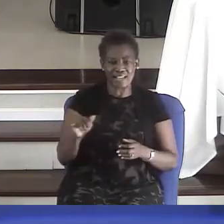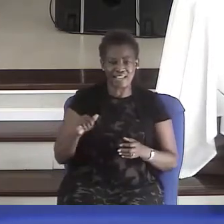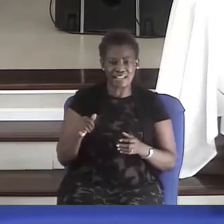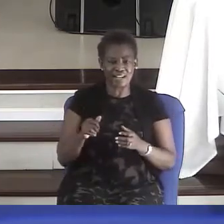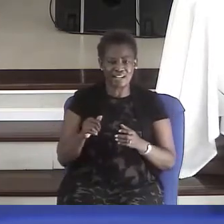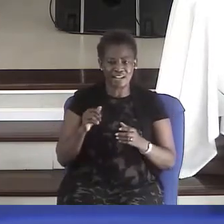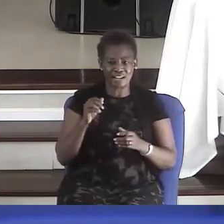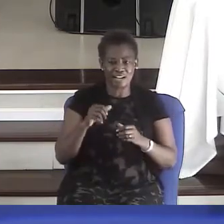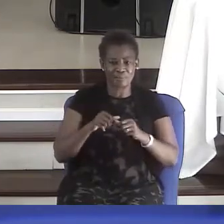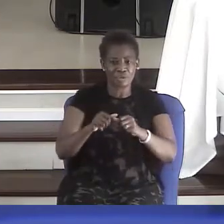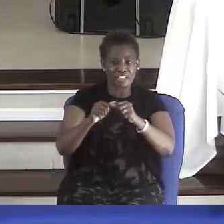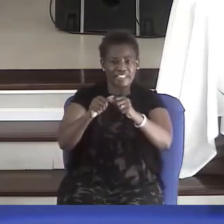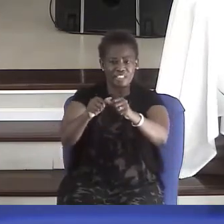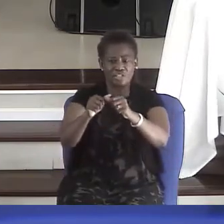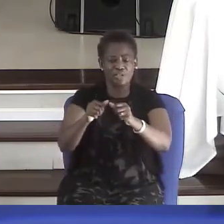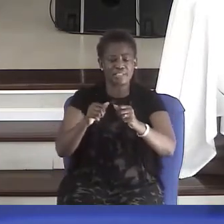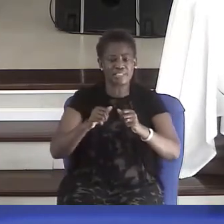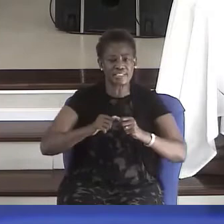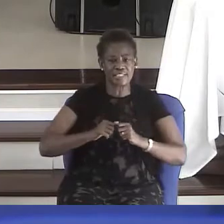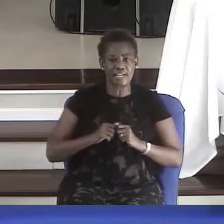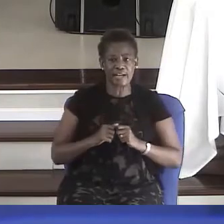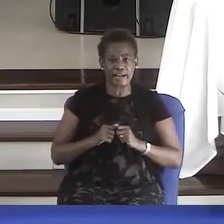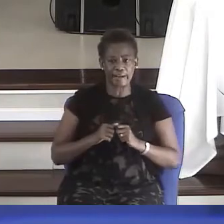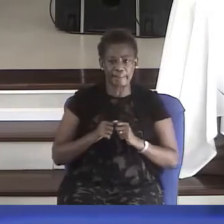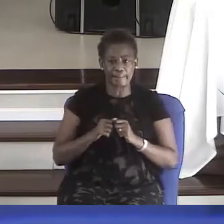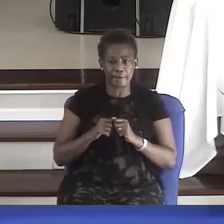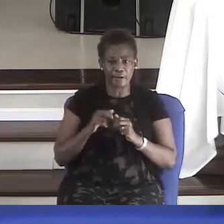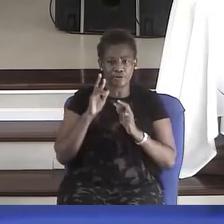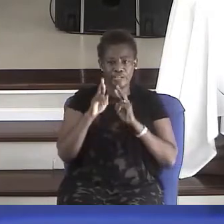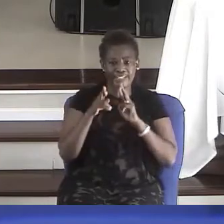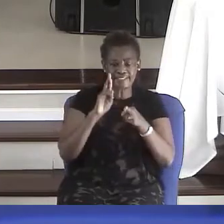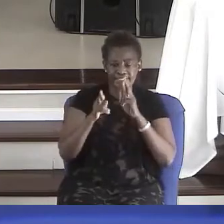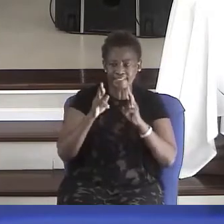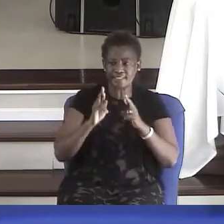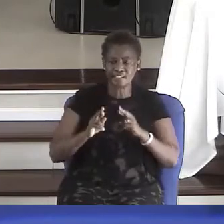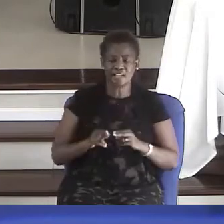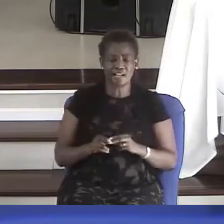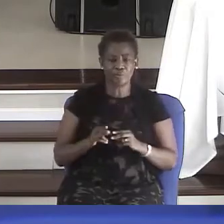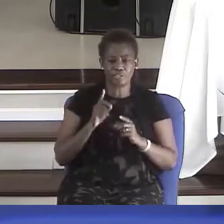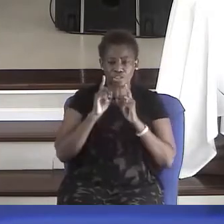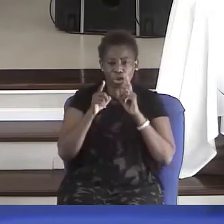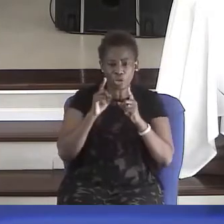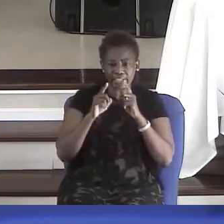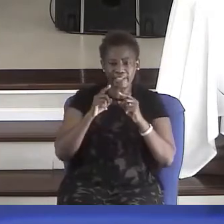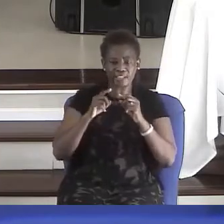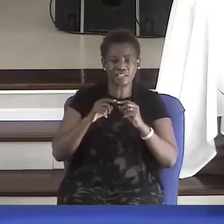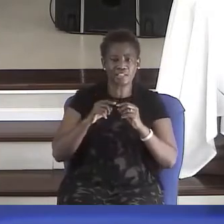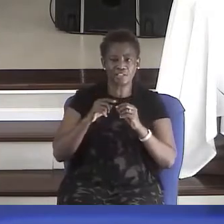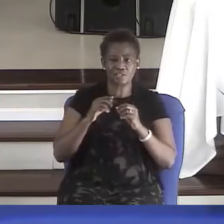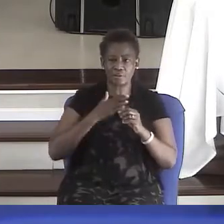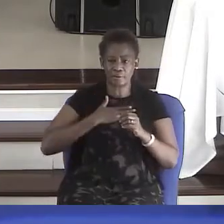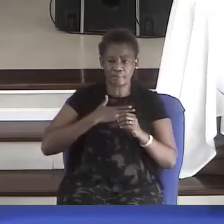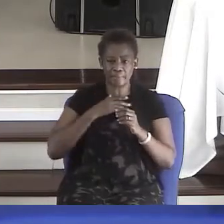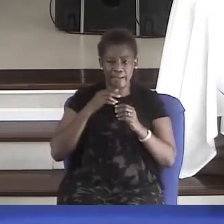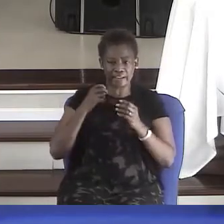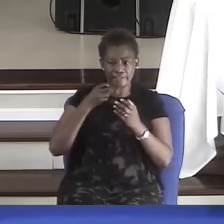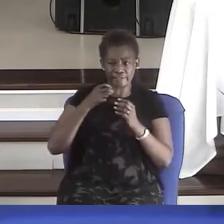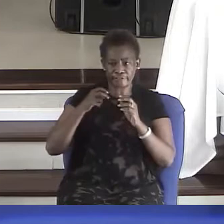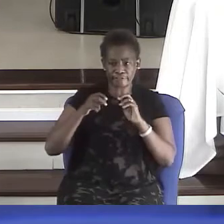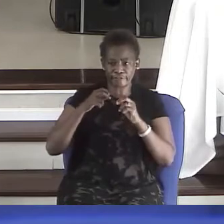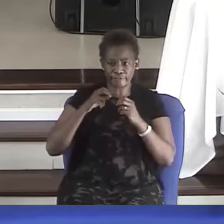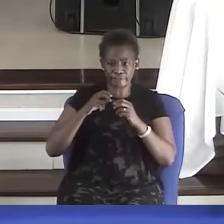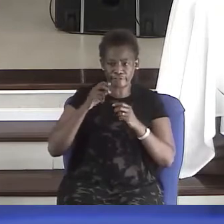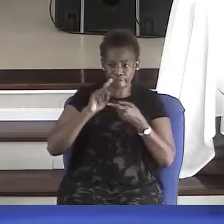and we were talking about the marathon race, that the Christian life is not 100